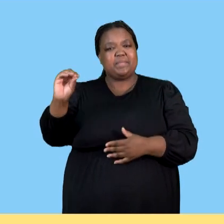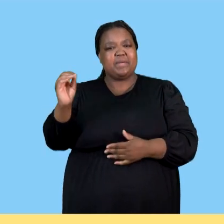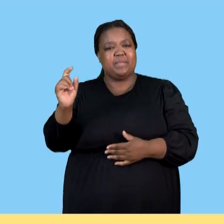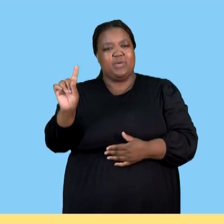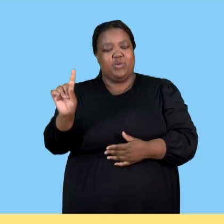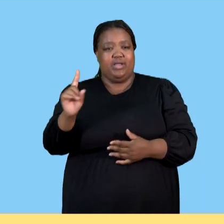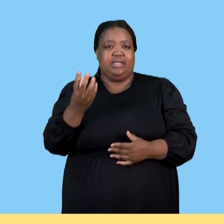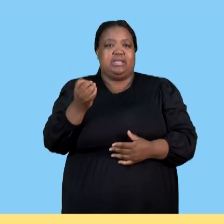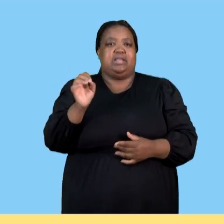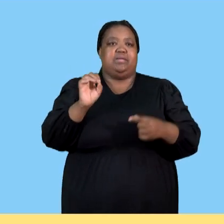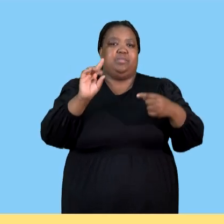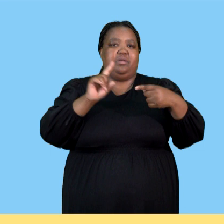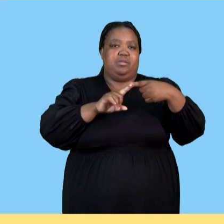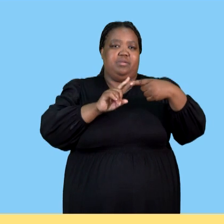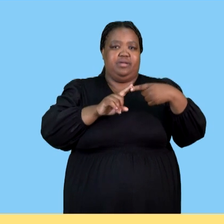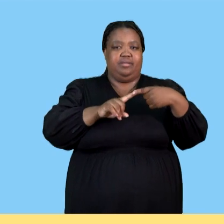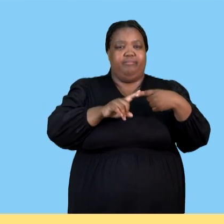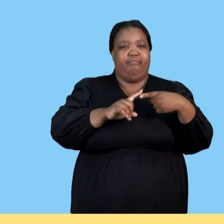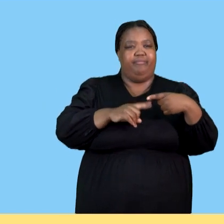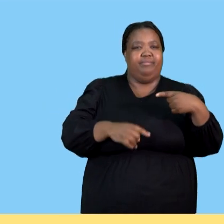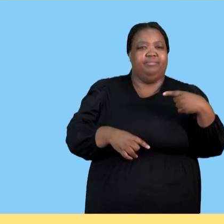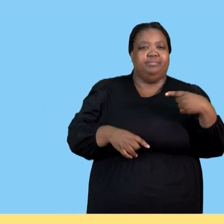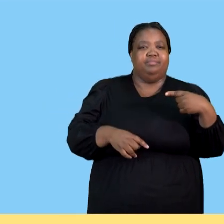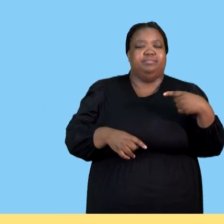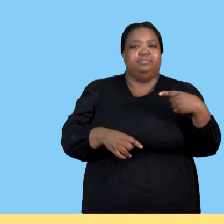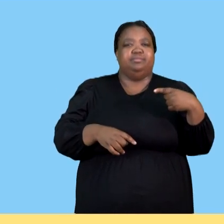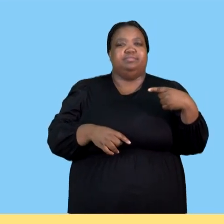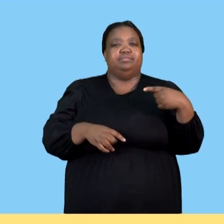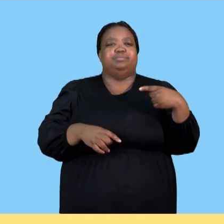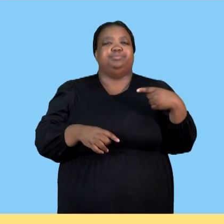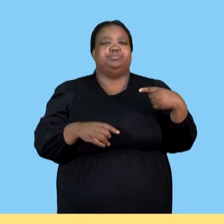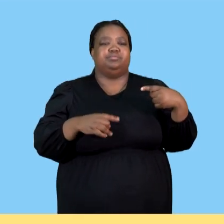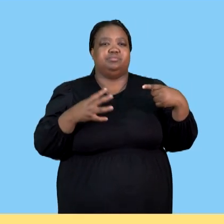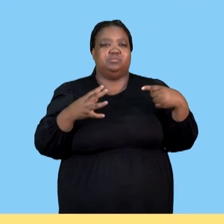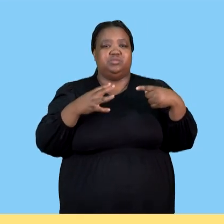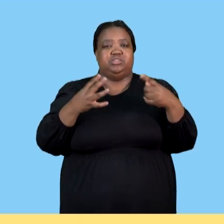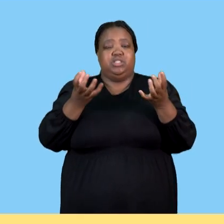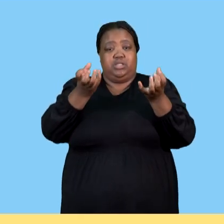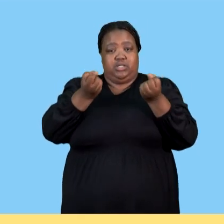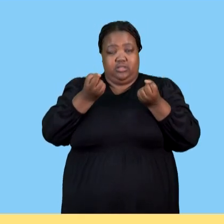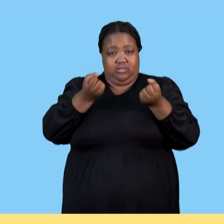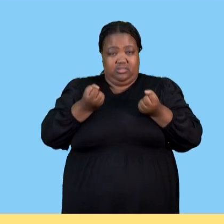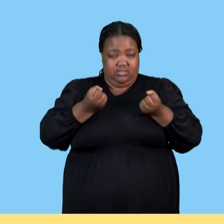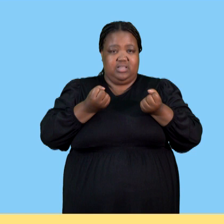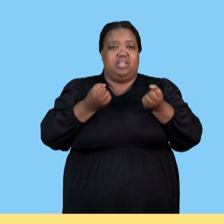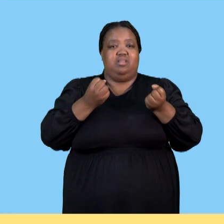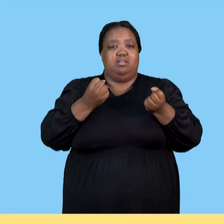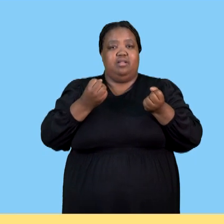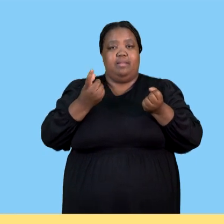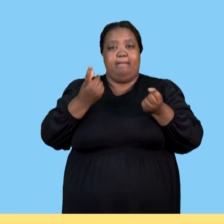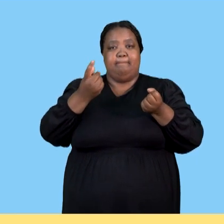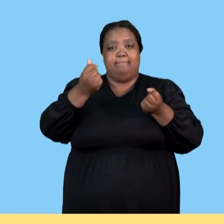one. Number one is saying, calculate total receipts for the month of